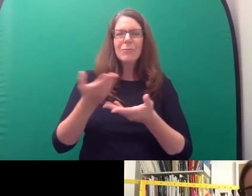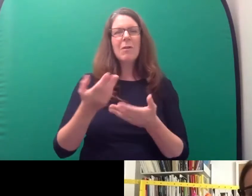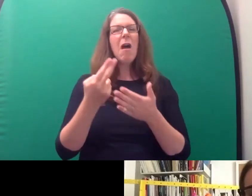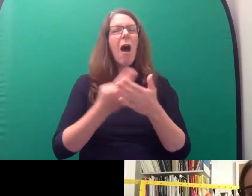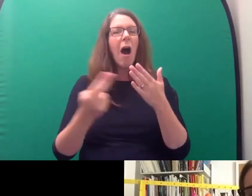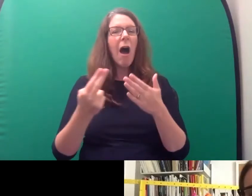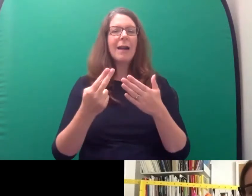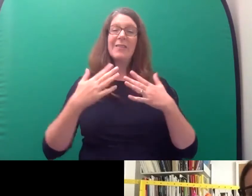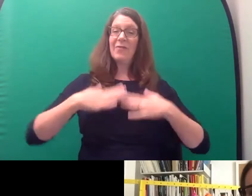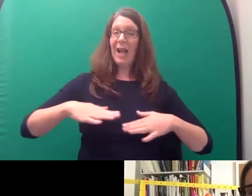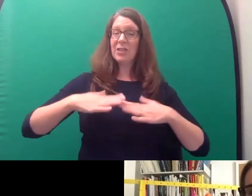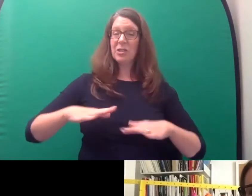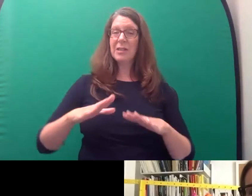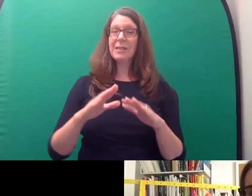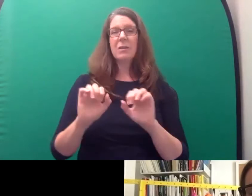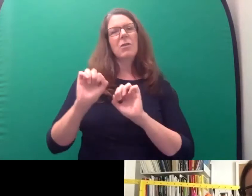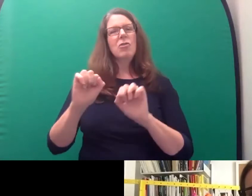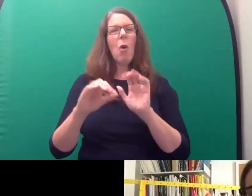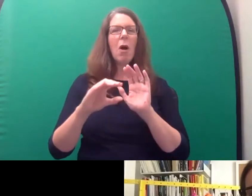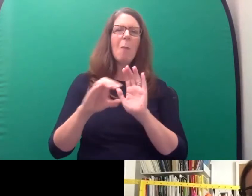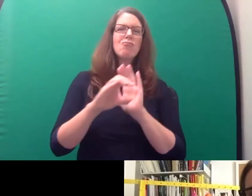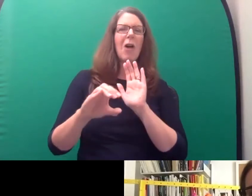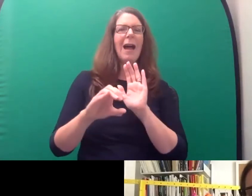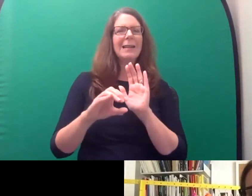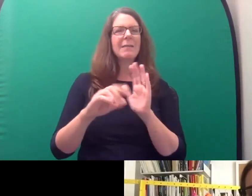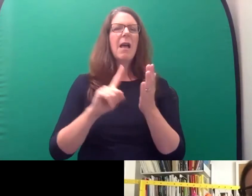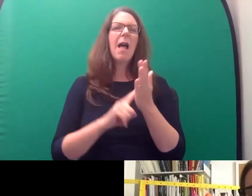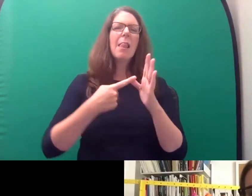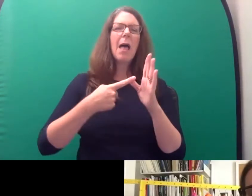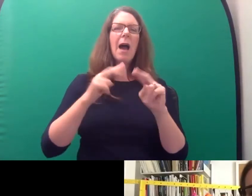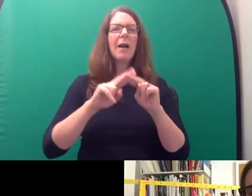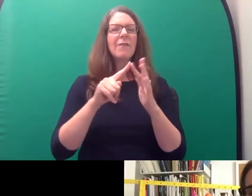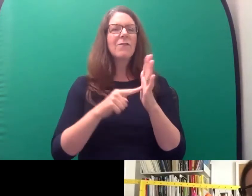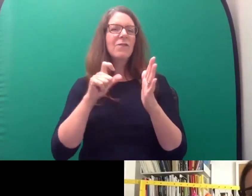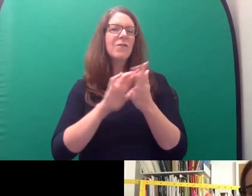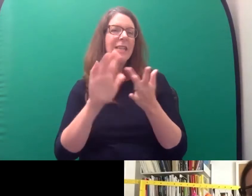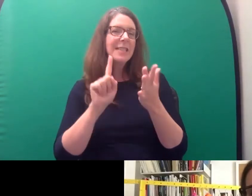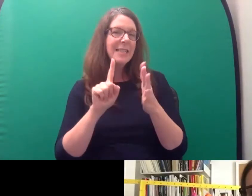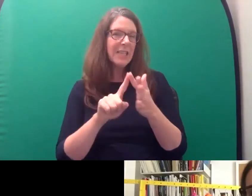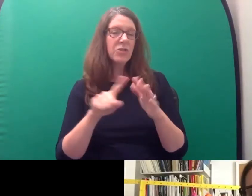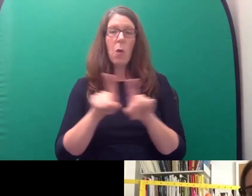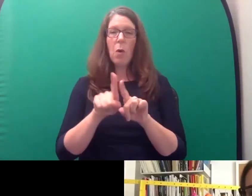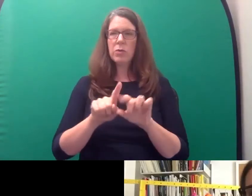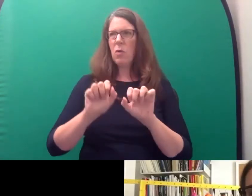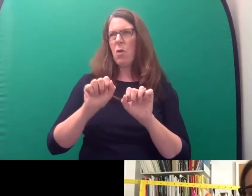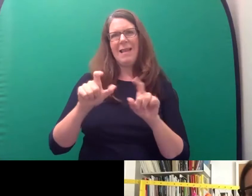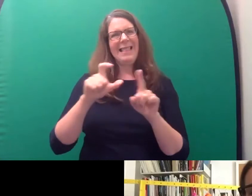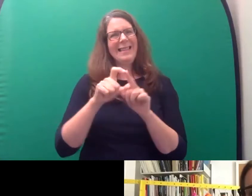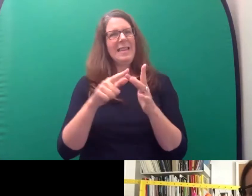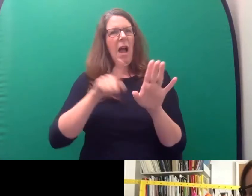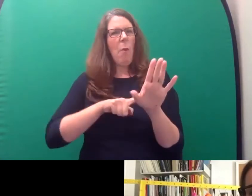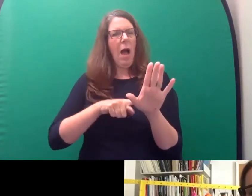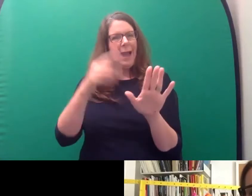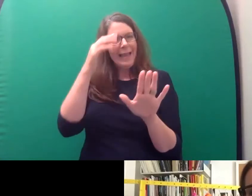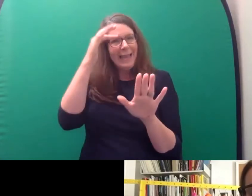Fetiche, your DIY kind of punk ethos, which is so Mary. But yes, let's